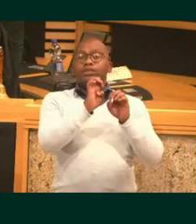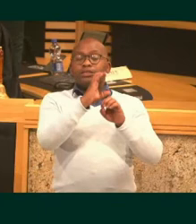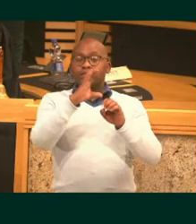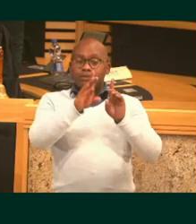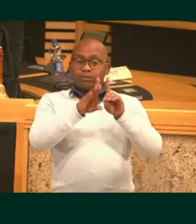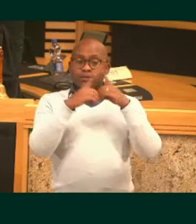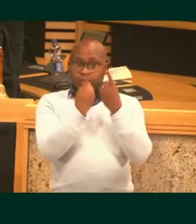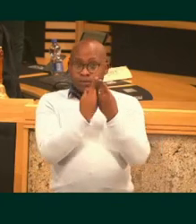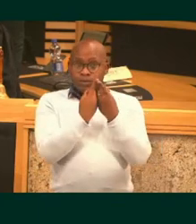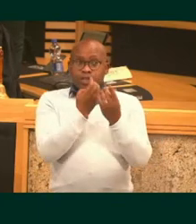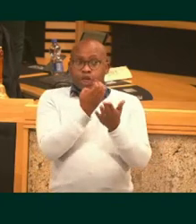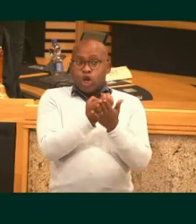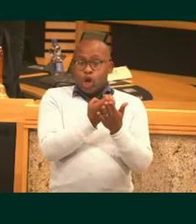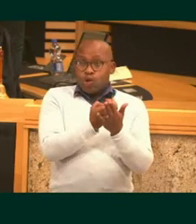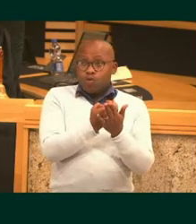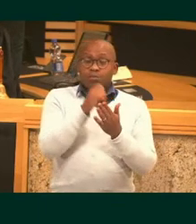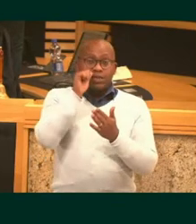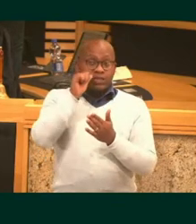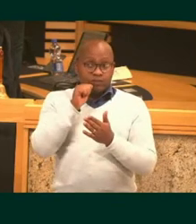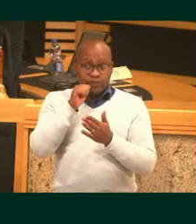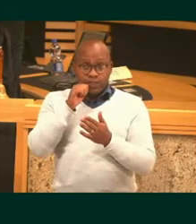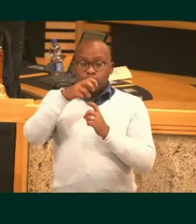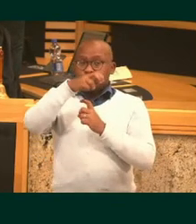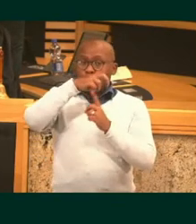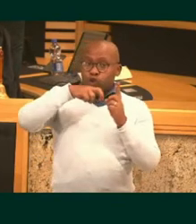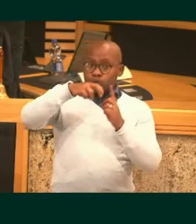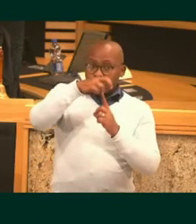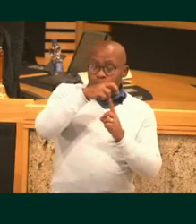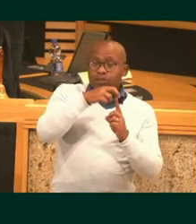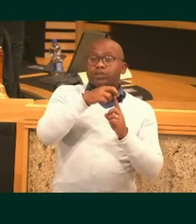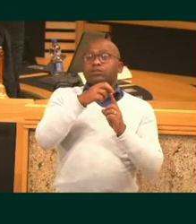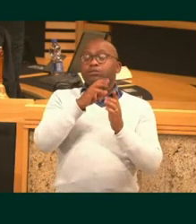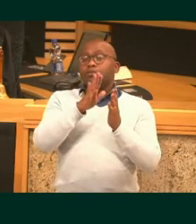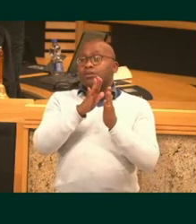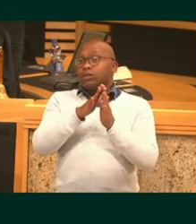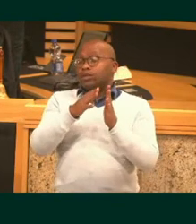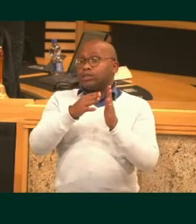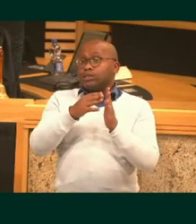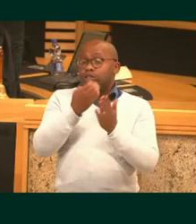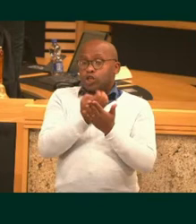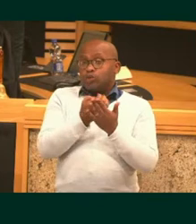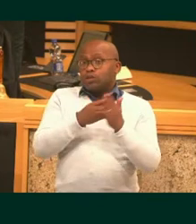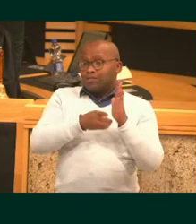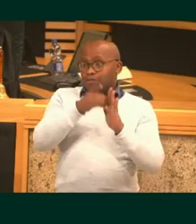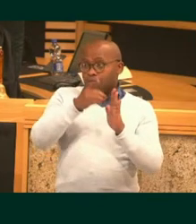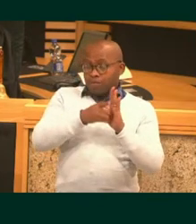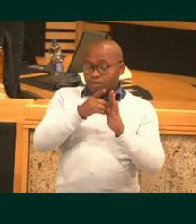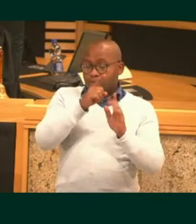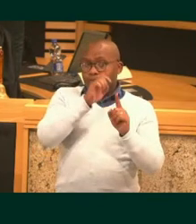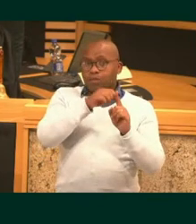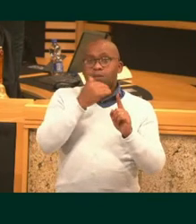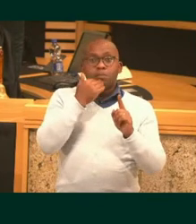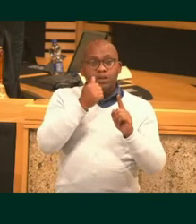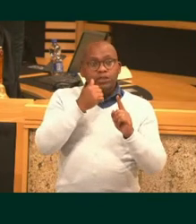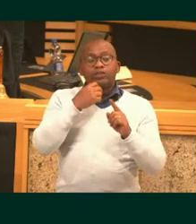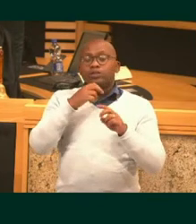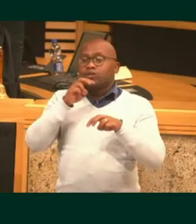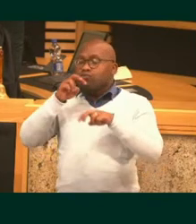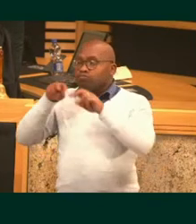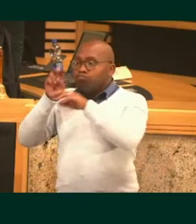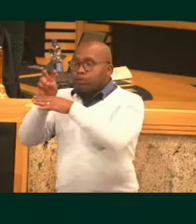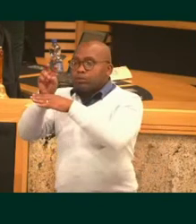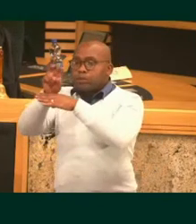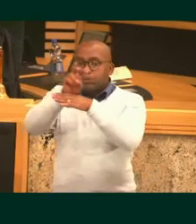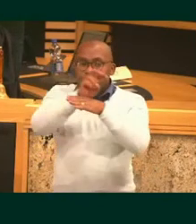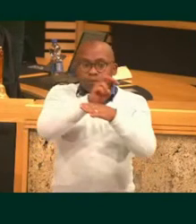tourism municipalities and the relevant law enforcement agencies to strengthen efforts to enforce